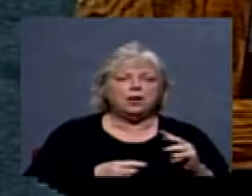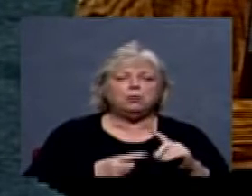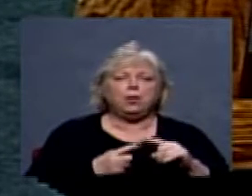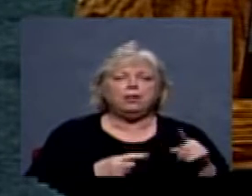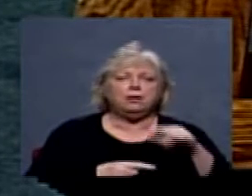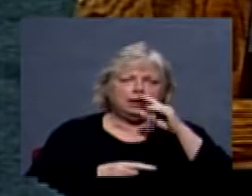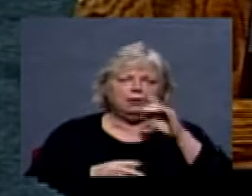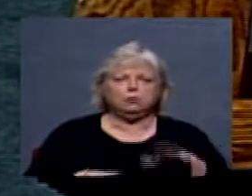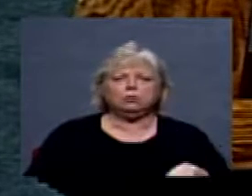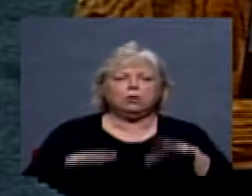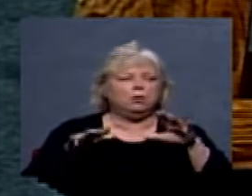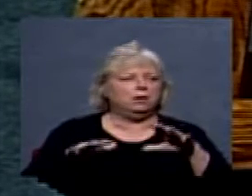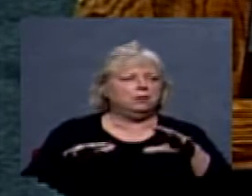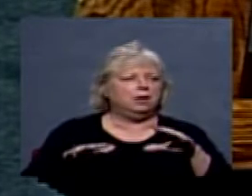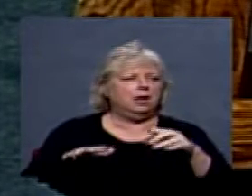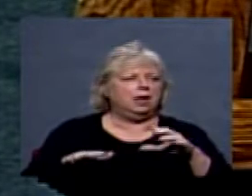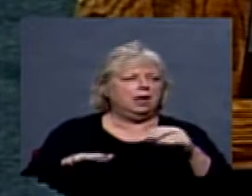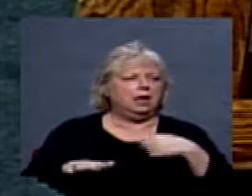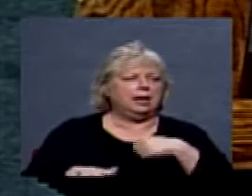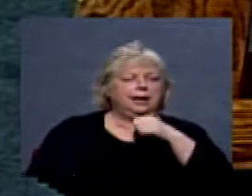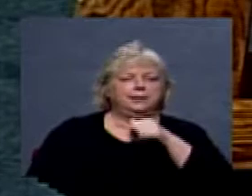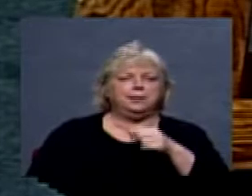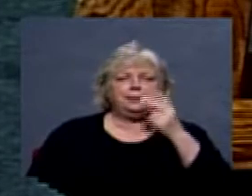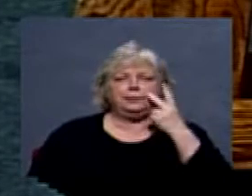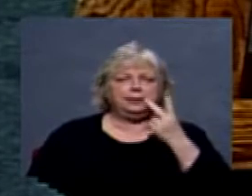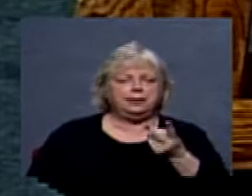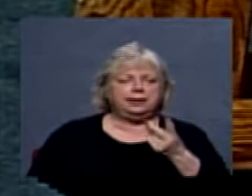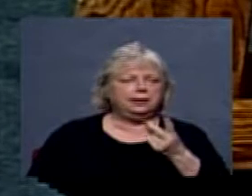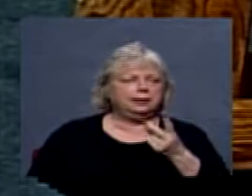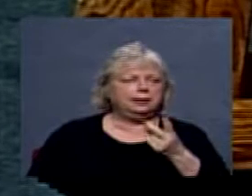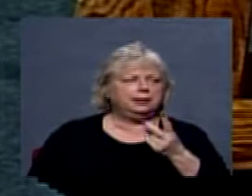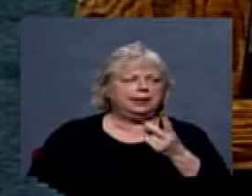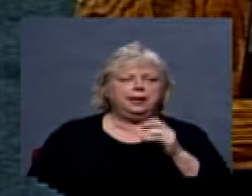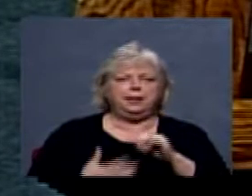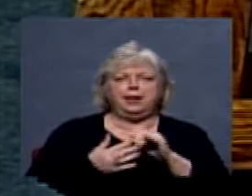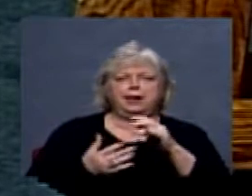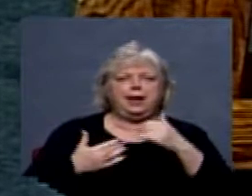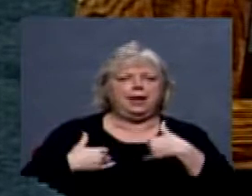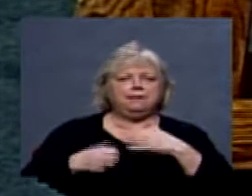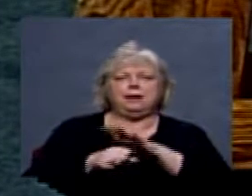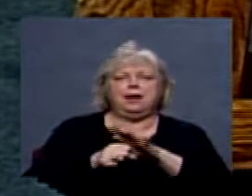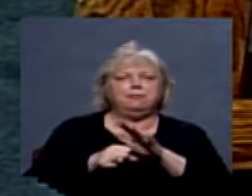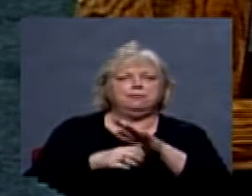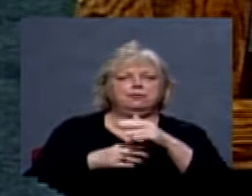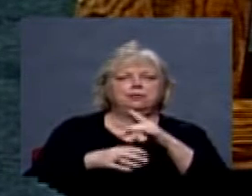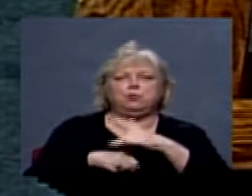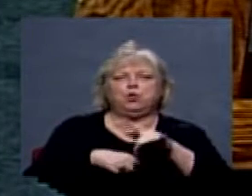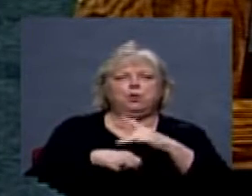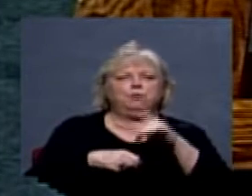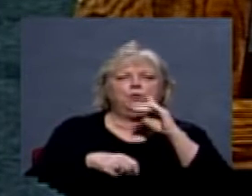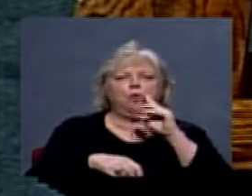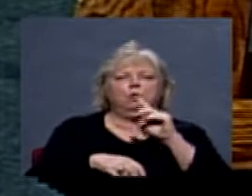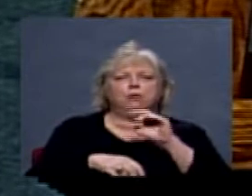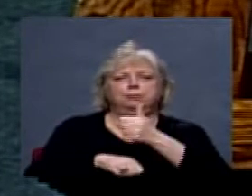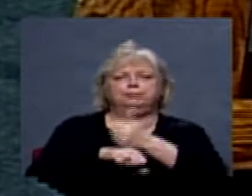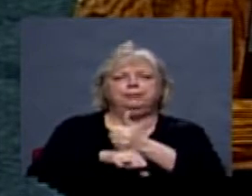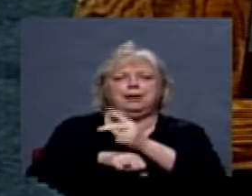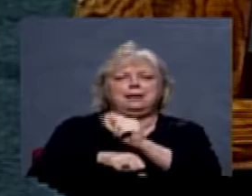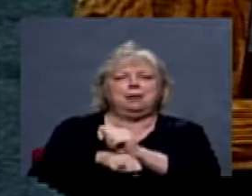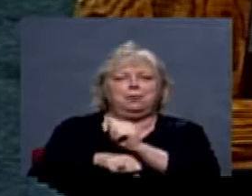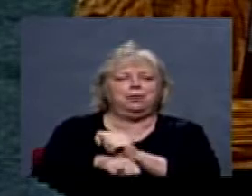I don't see that there's enough room out there for a temple. It's